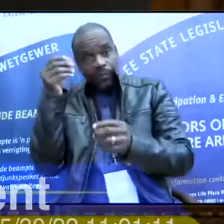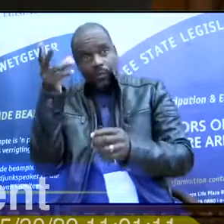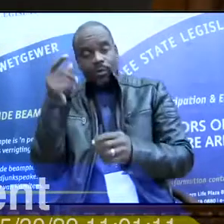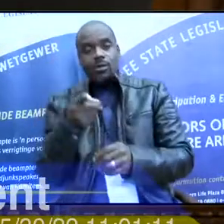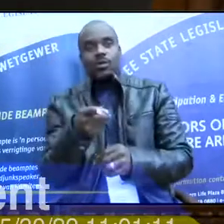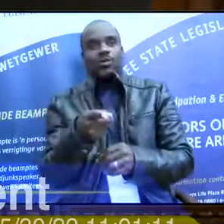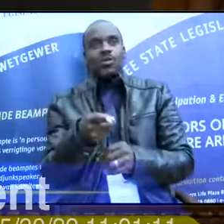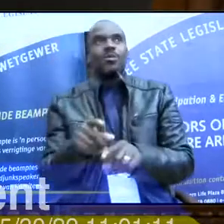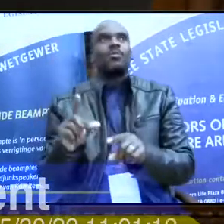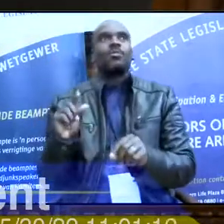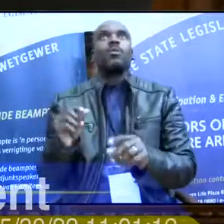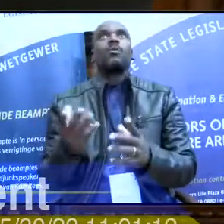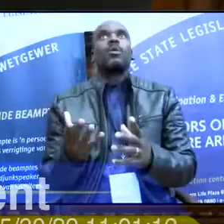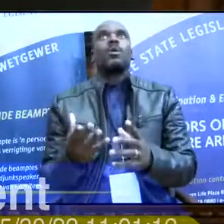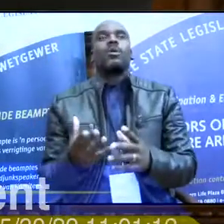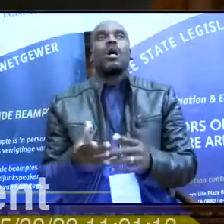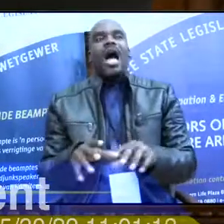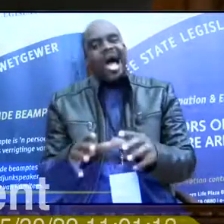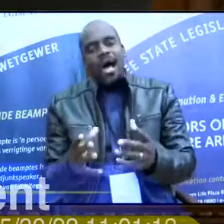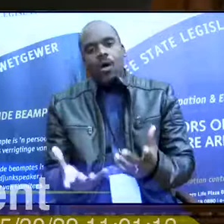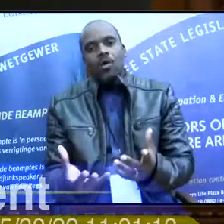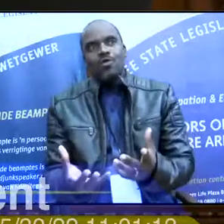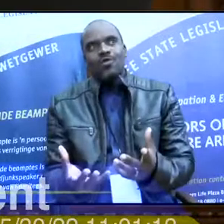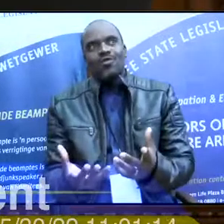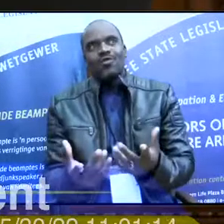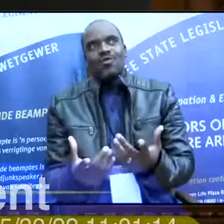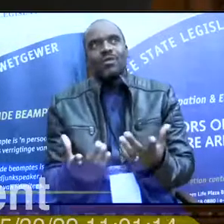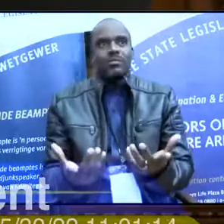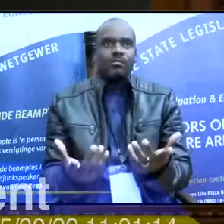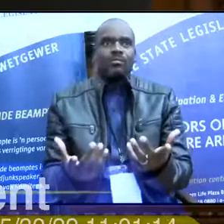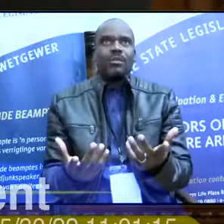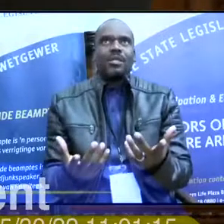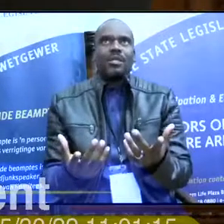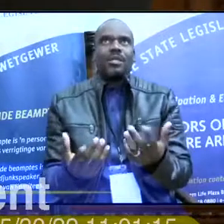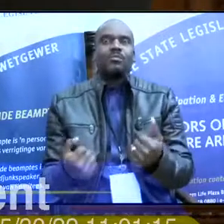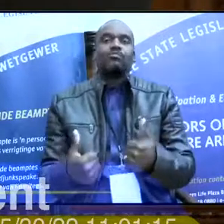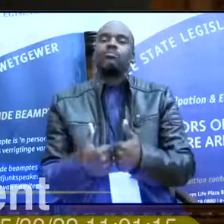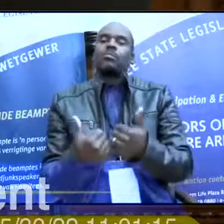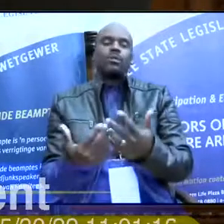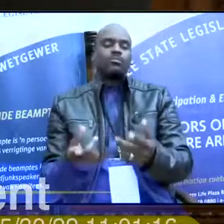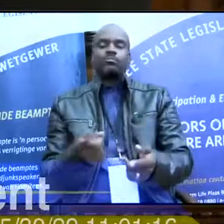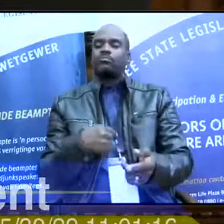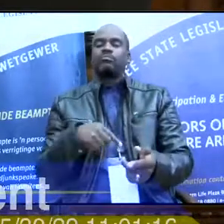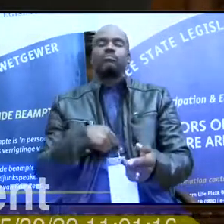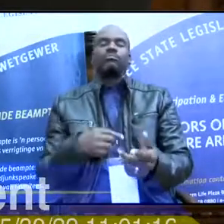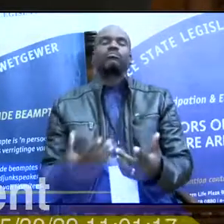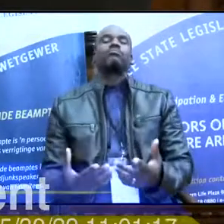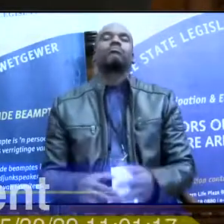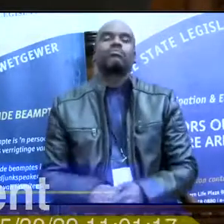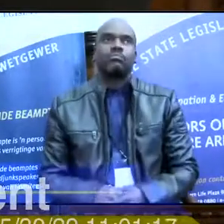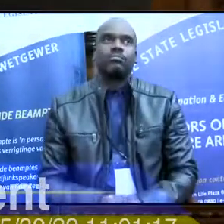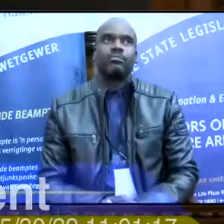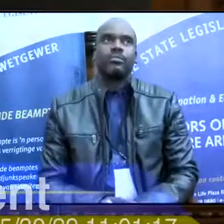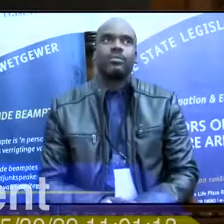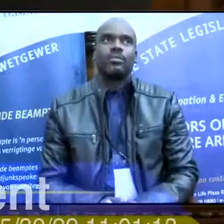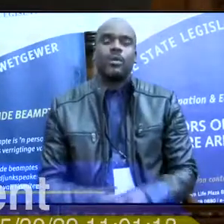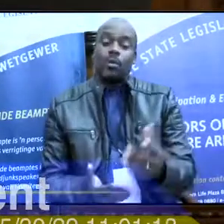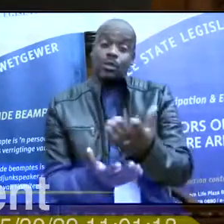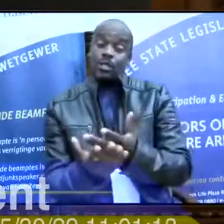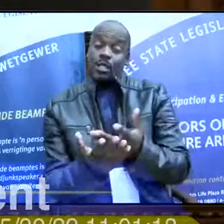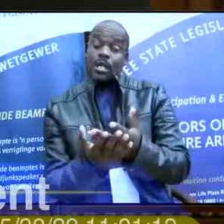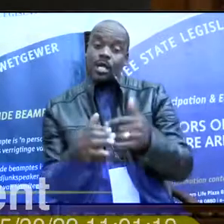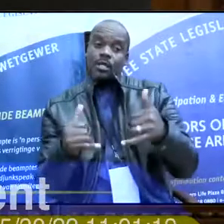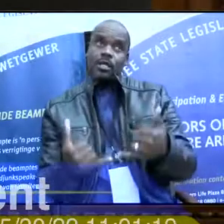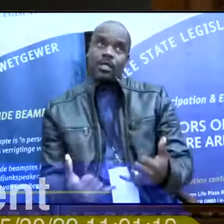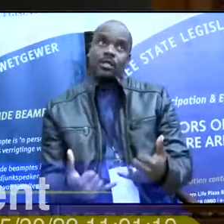determine how we regulate and how we indeed deal with those issues as we go forward in this topic of discussion today